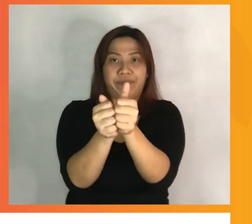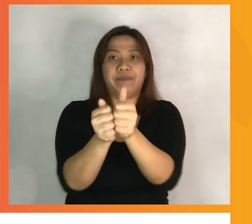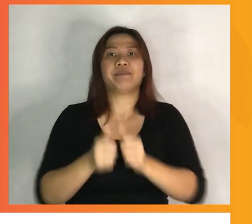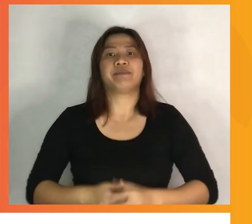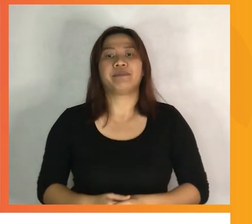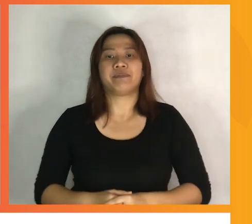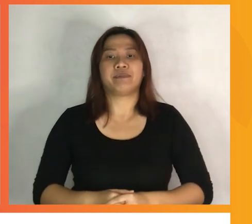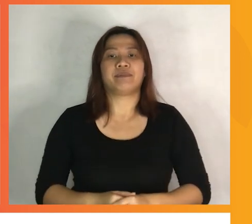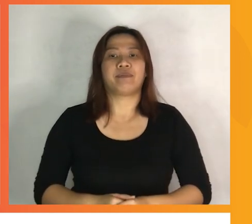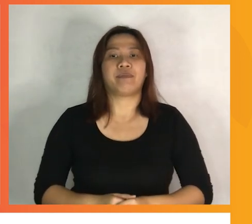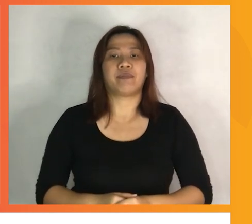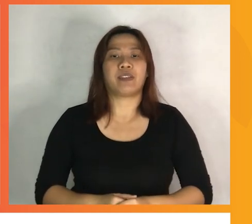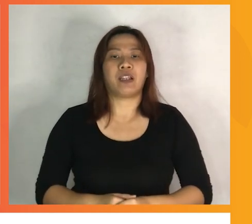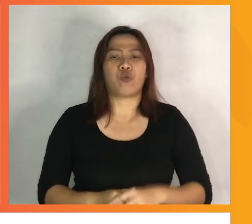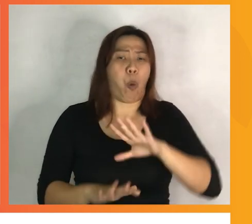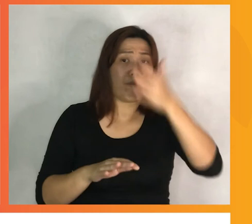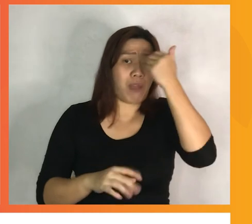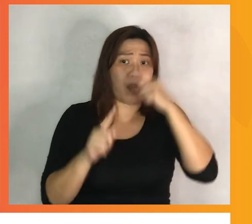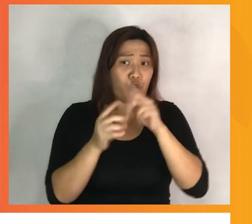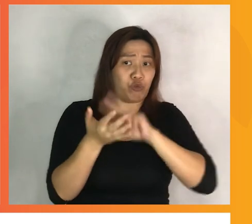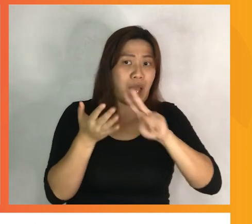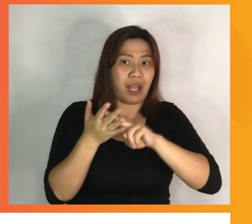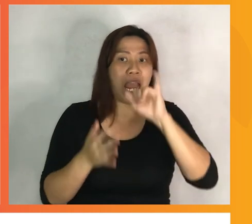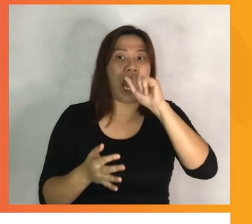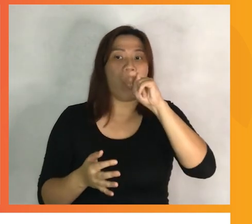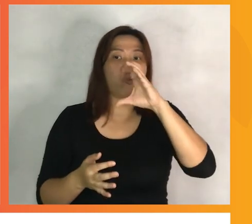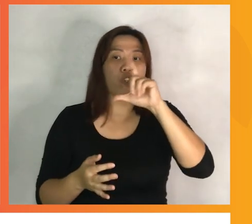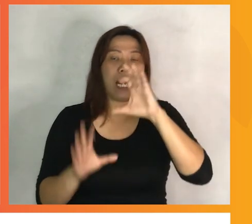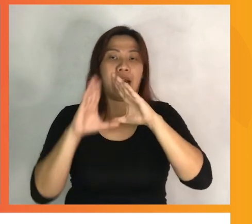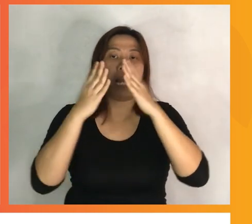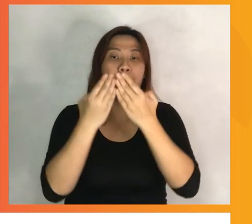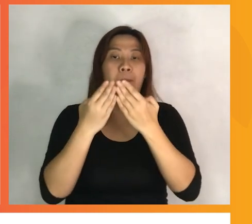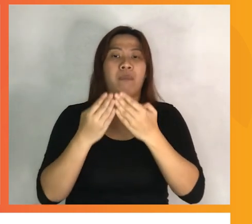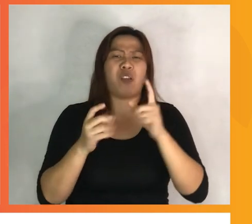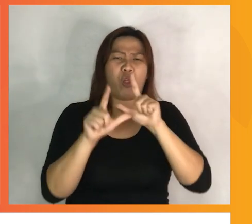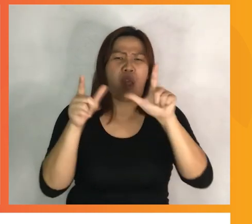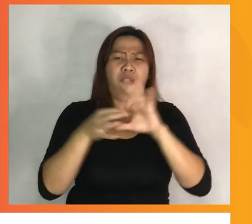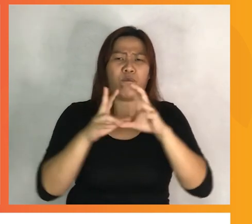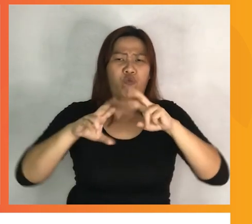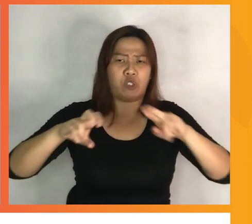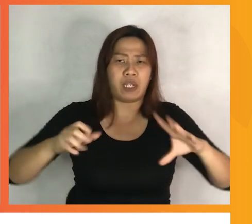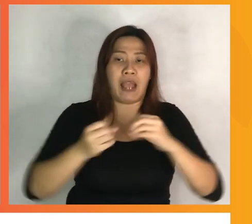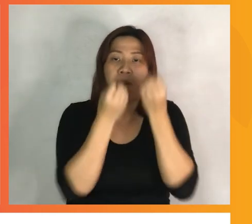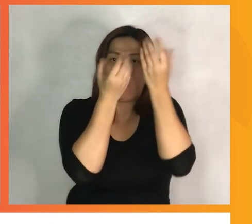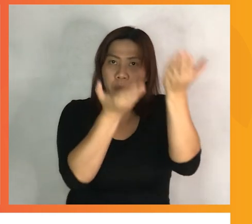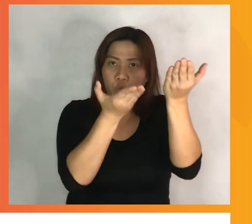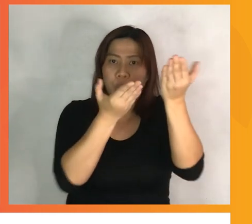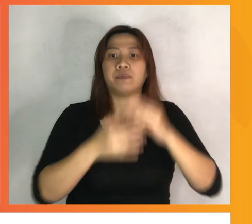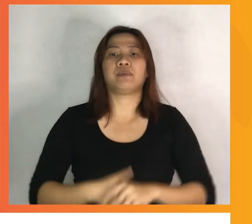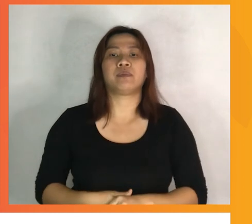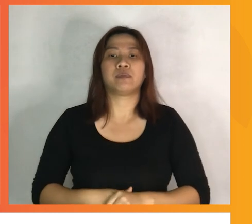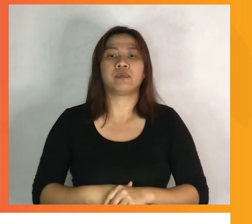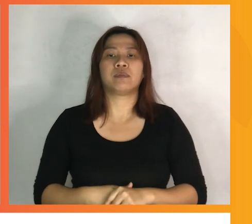whom you are working. Don't forget to check out the Inclusion Club. There's lots of resources there and